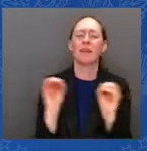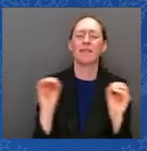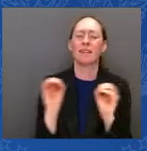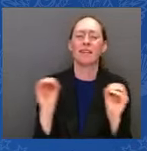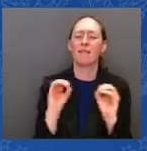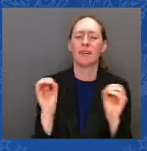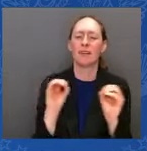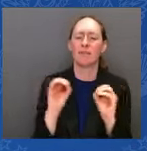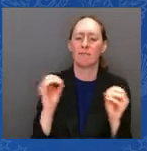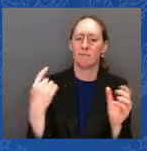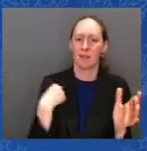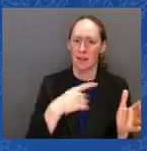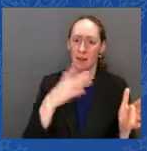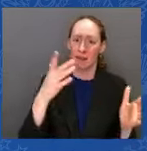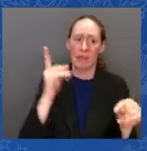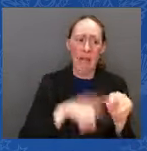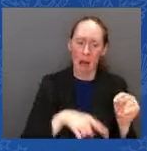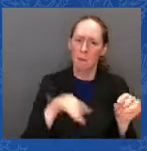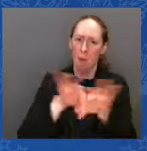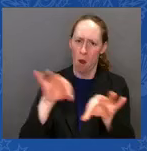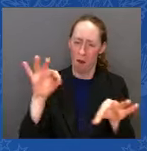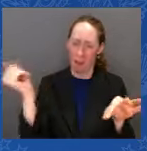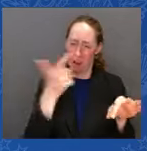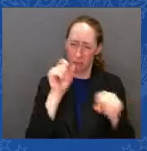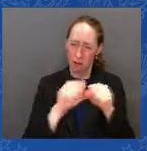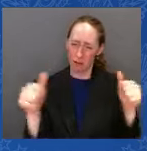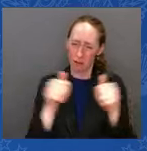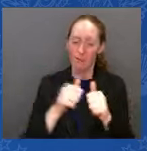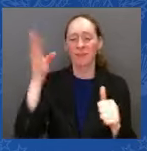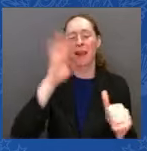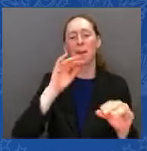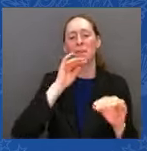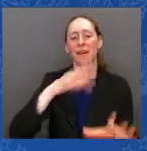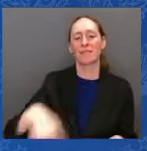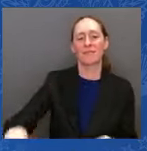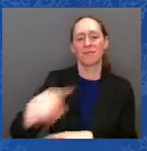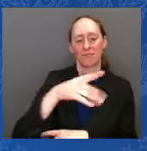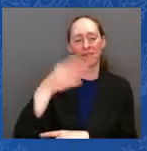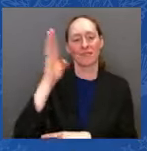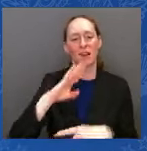we work together. God bless you all, and may God protect our troops.